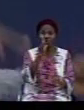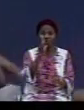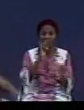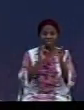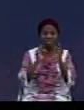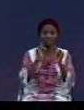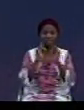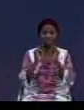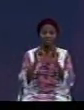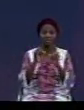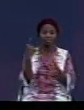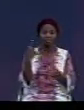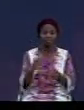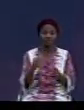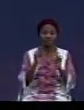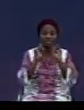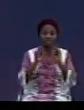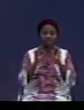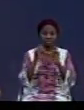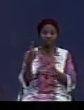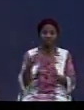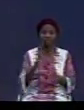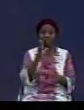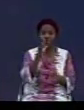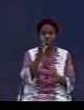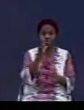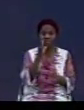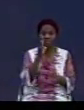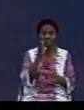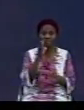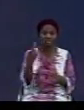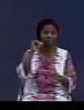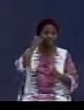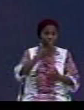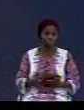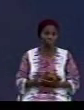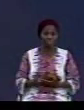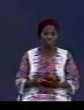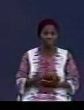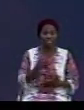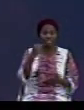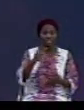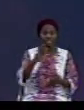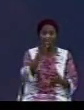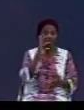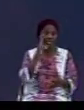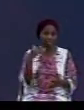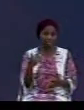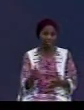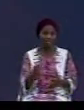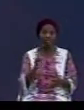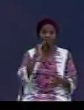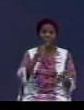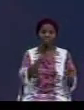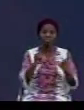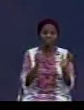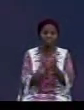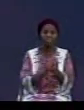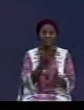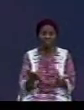do this and don't do this. The mother herself is doing that thing. Why?